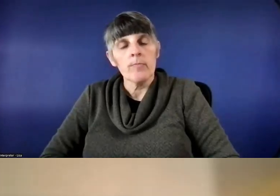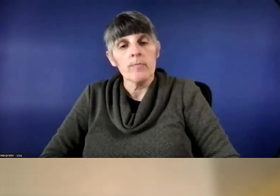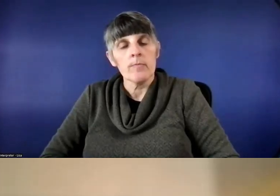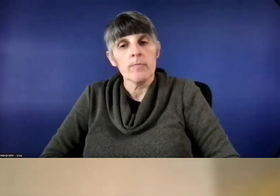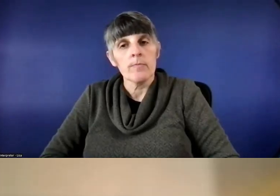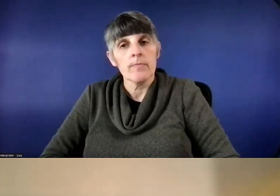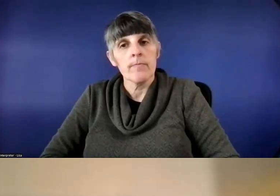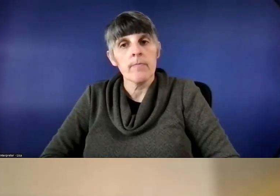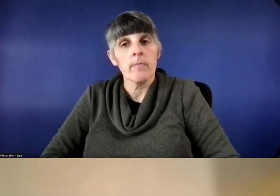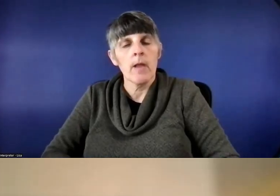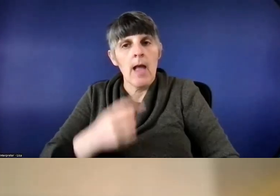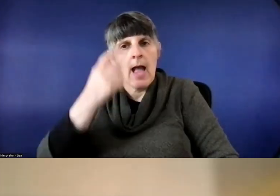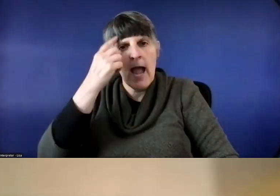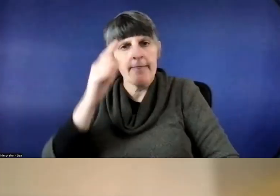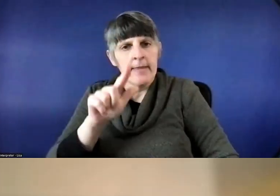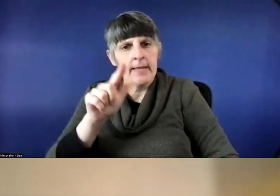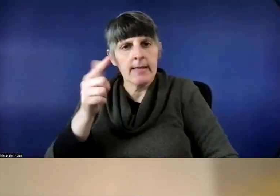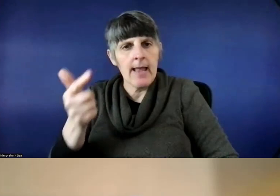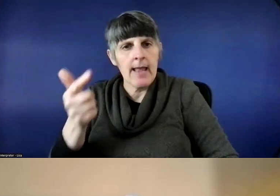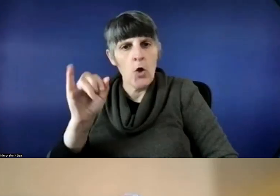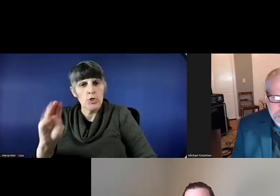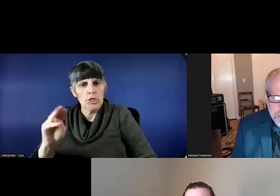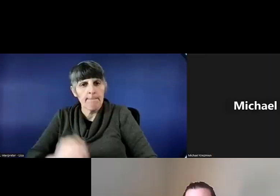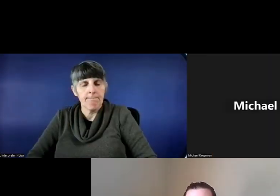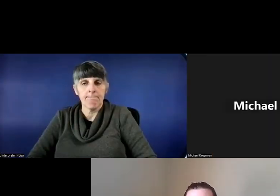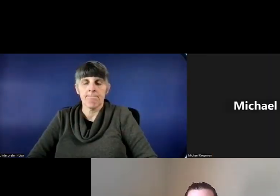And I think I'm now going to Jim.